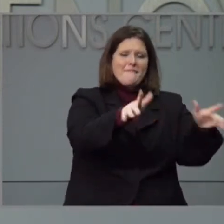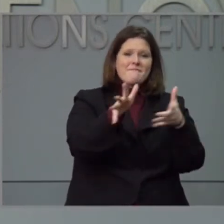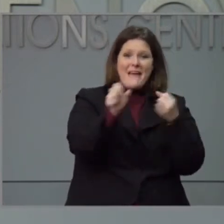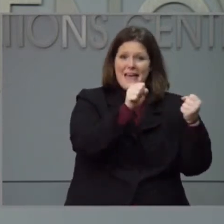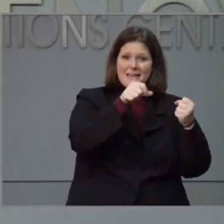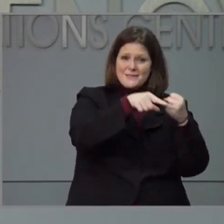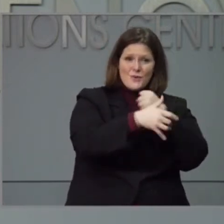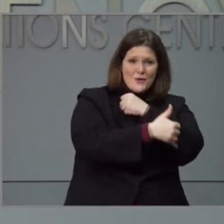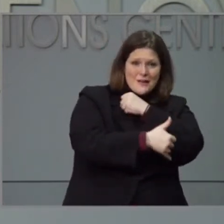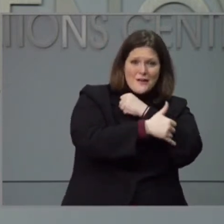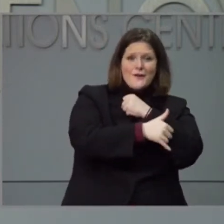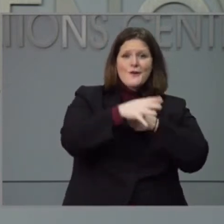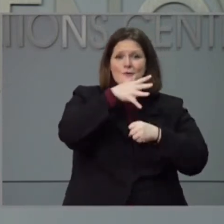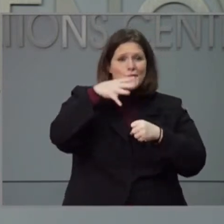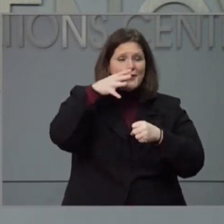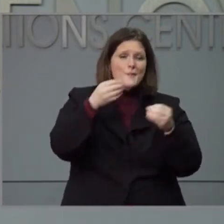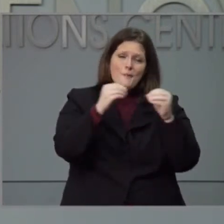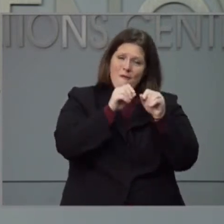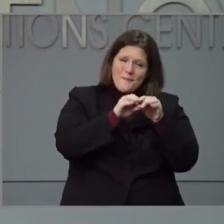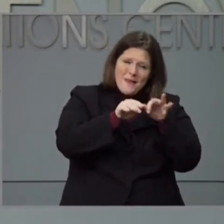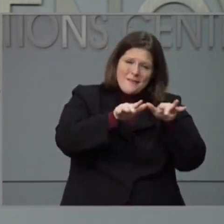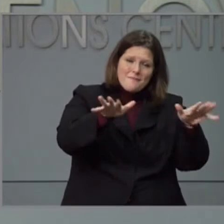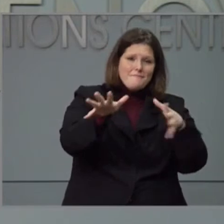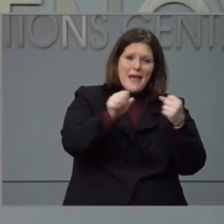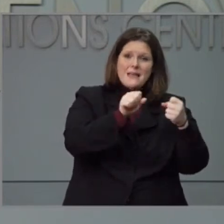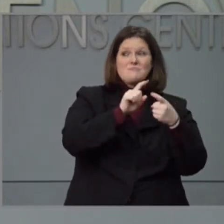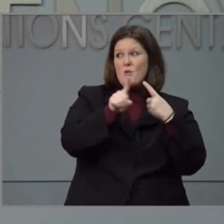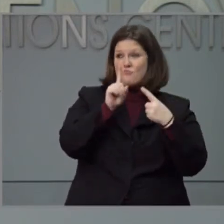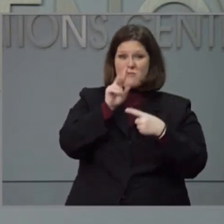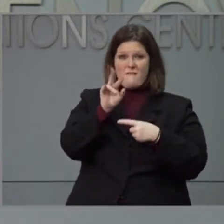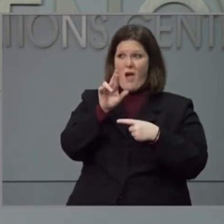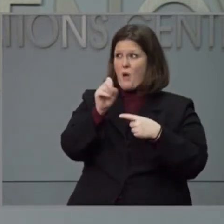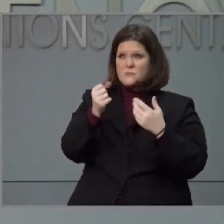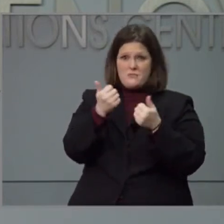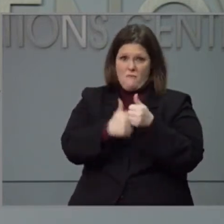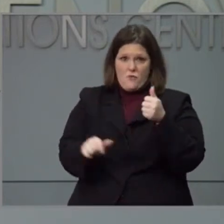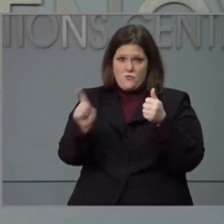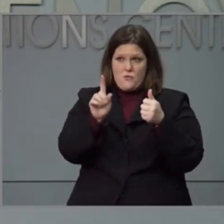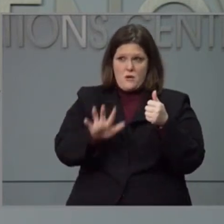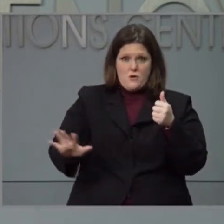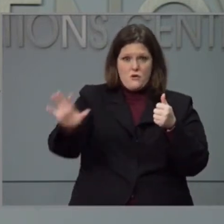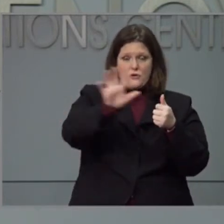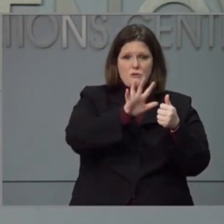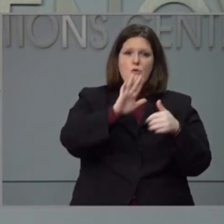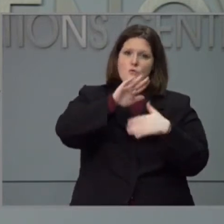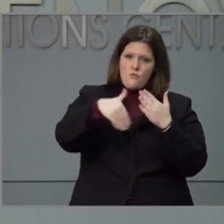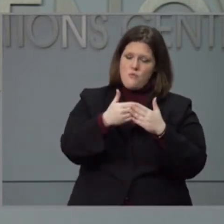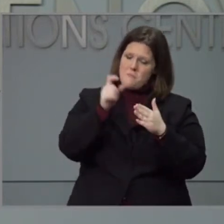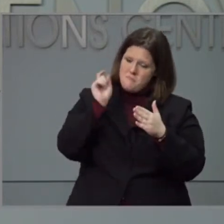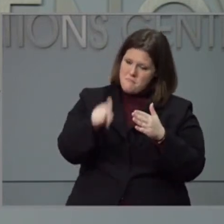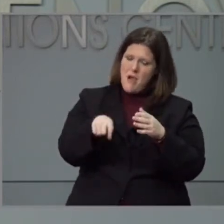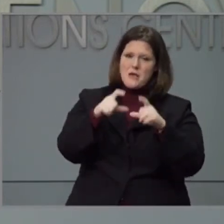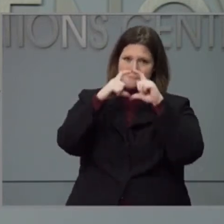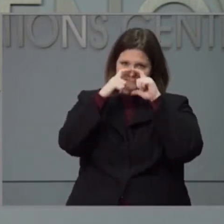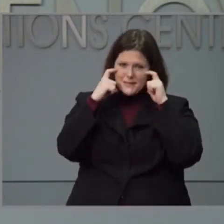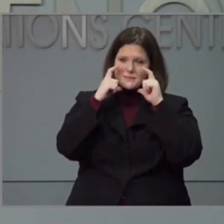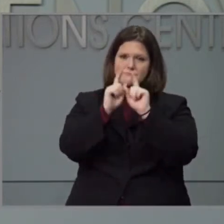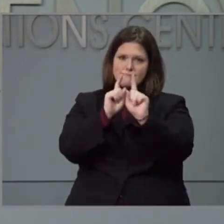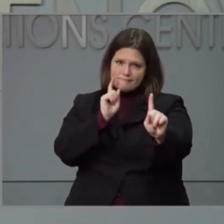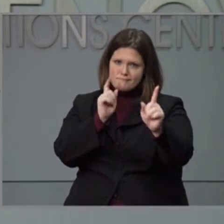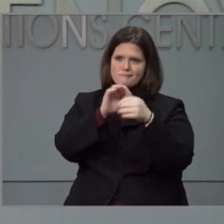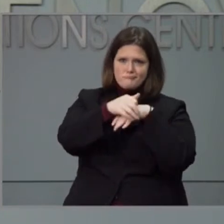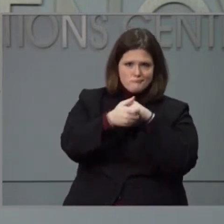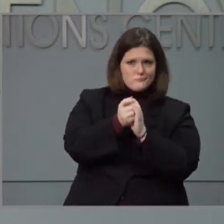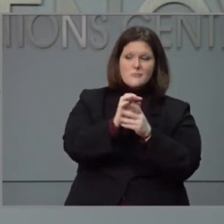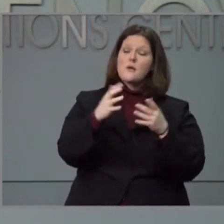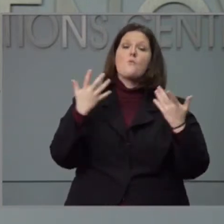understand, but it really is everywhere, and that's why we all need to be vigilant. And we have some rules and restrictions put in